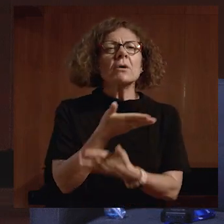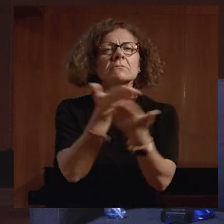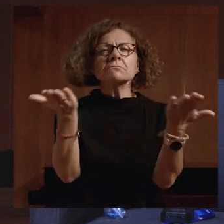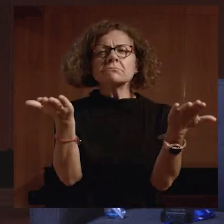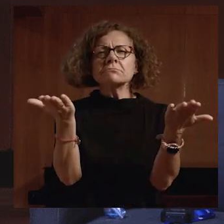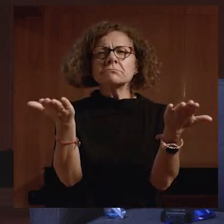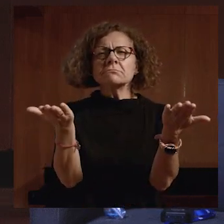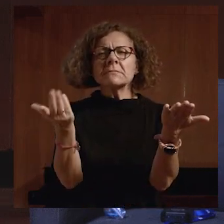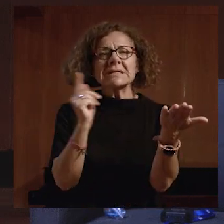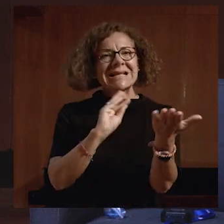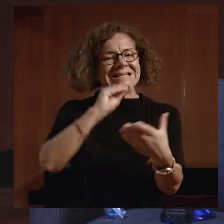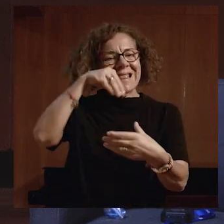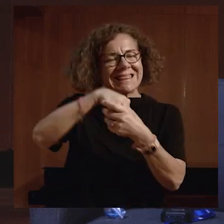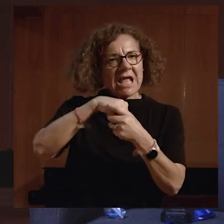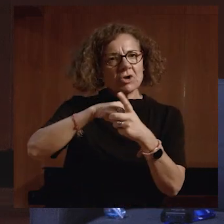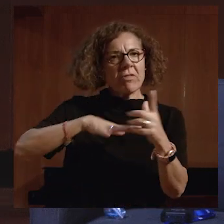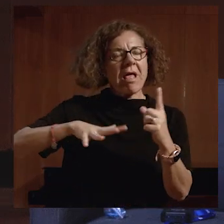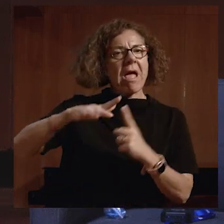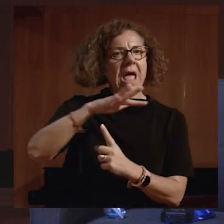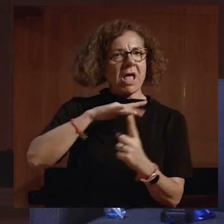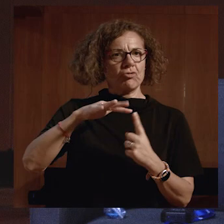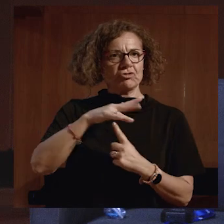this is something I will come back to quite a lot.